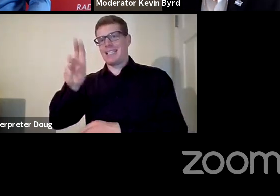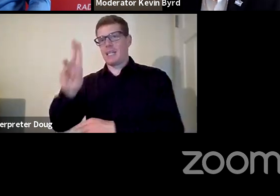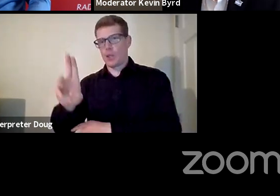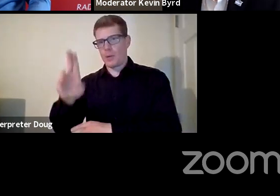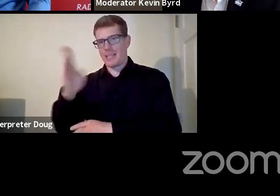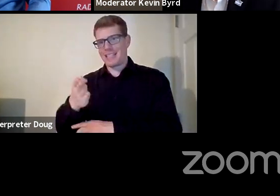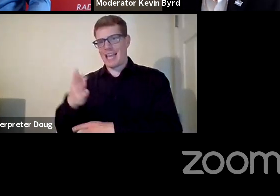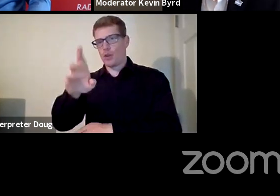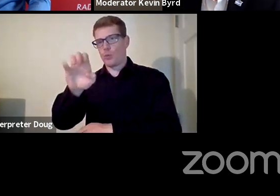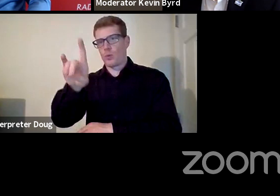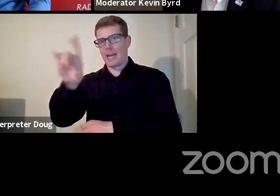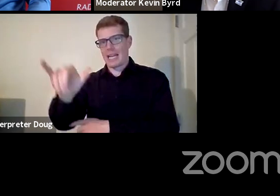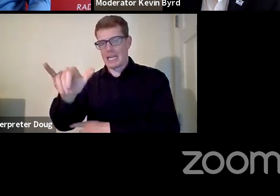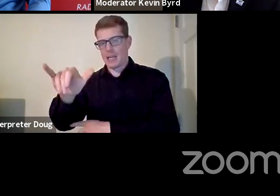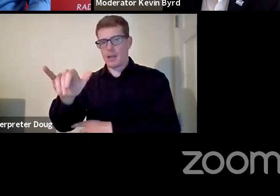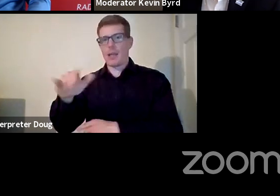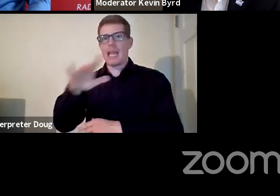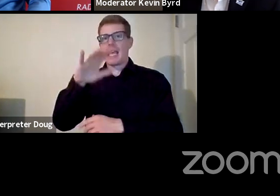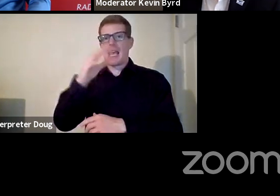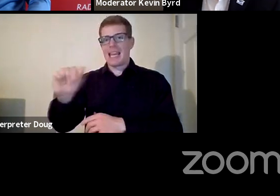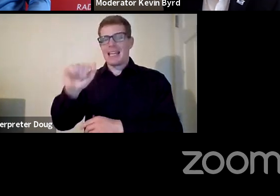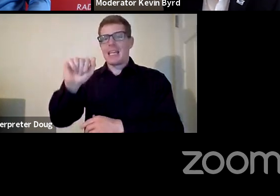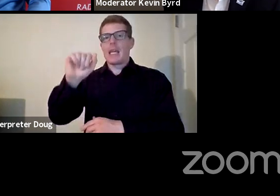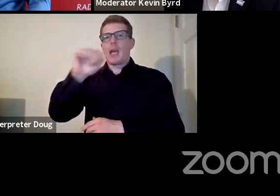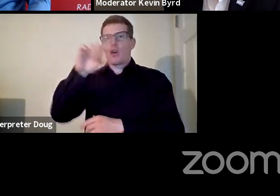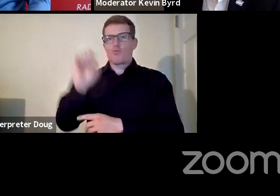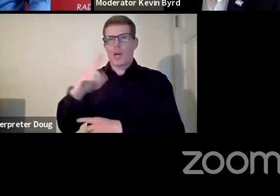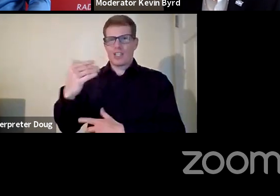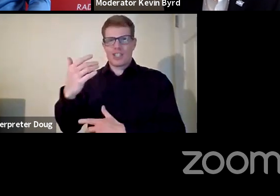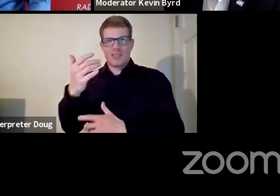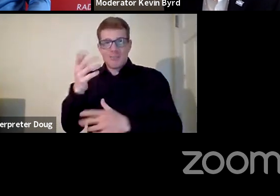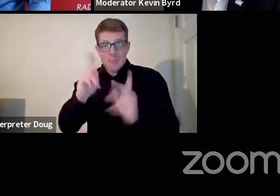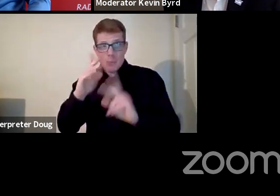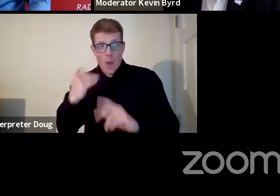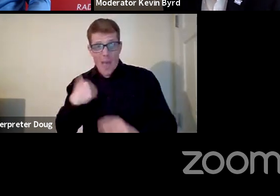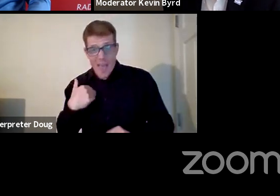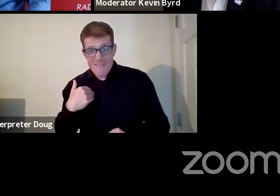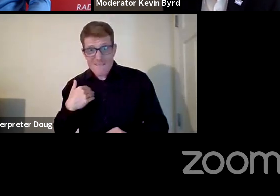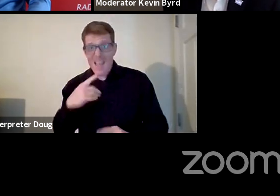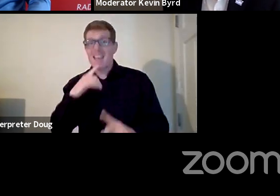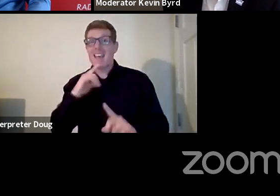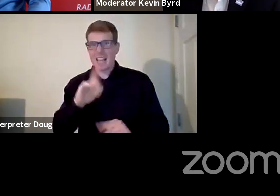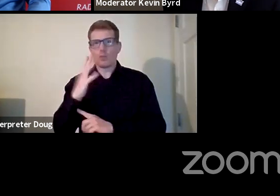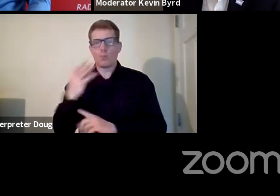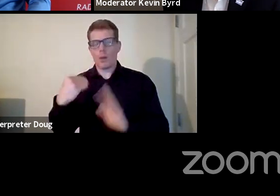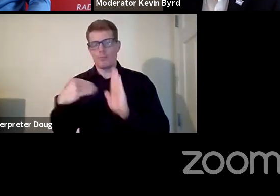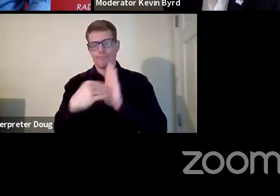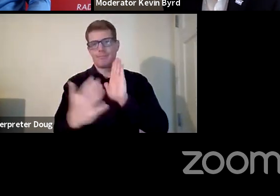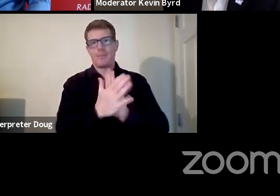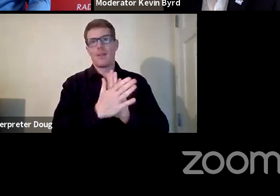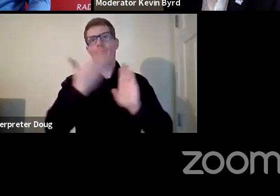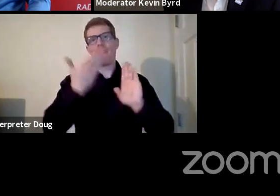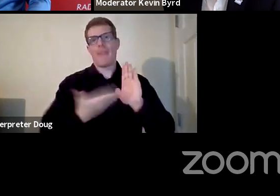that any question anybody has is the answer will be posted there in some form or another.